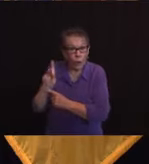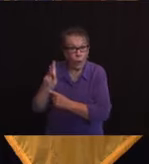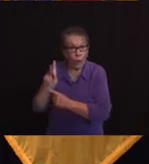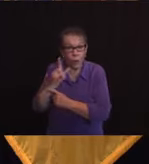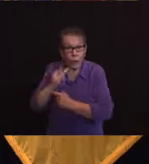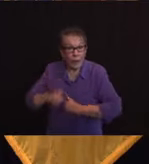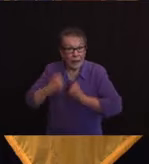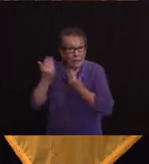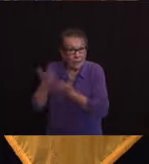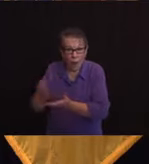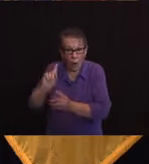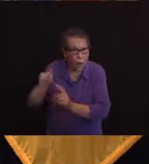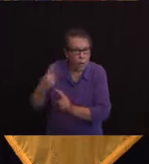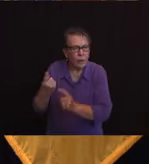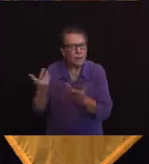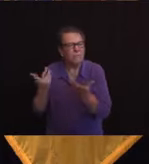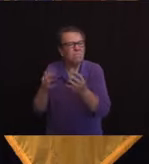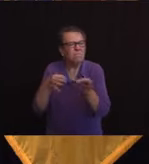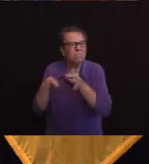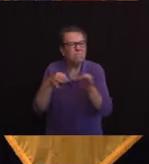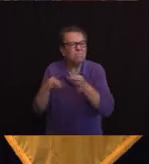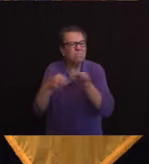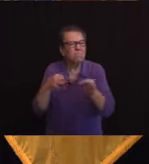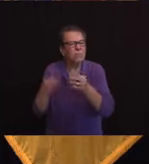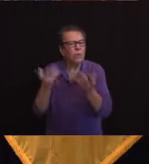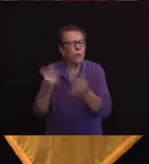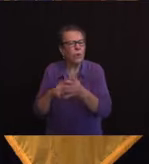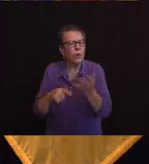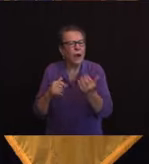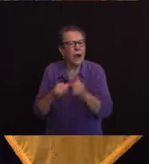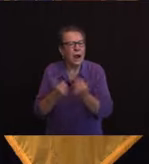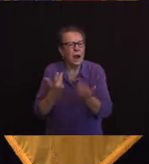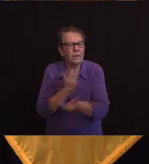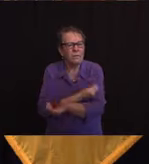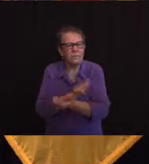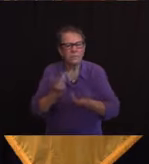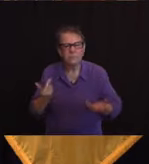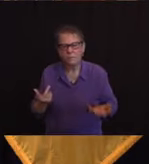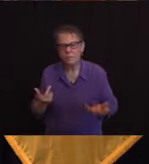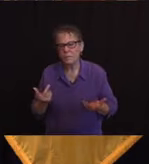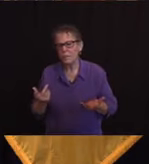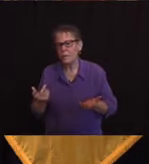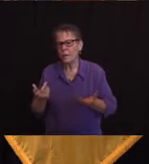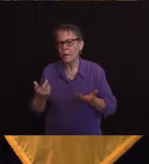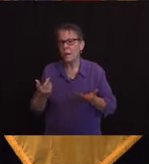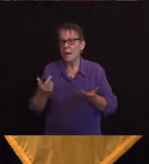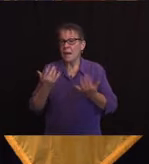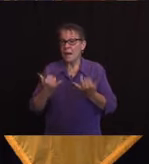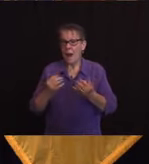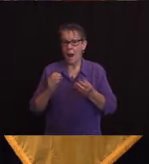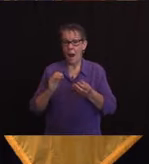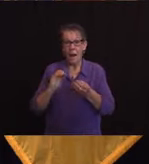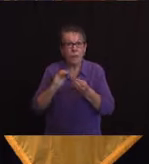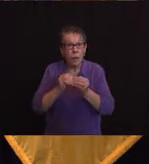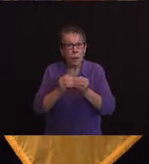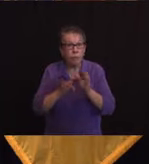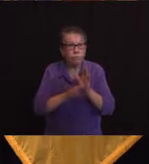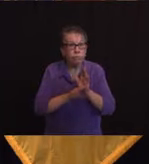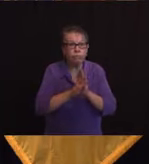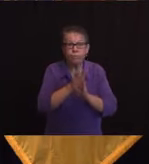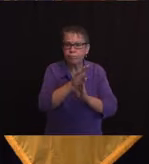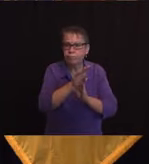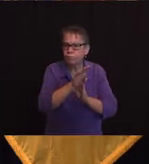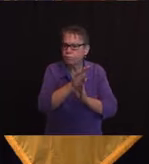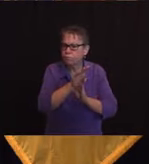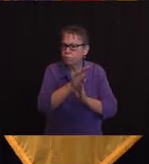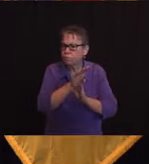or I mean, I guess today we're not up, but we've still been up kind of high. Can you just talk more about increasing indoor capacity?